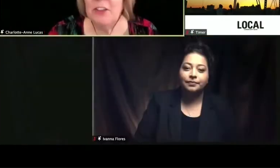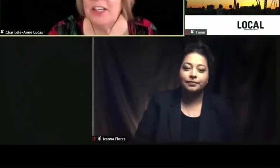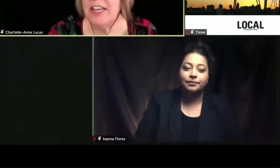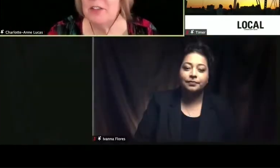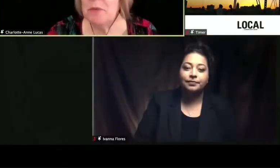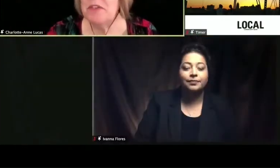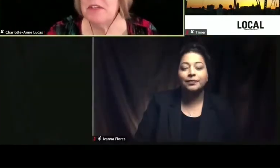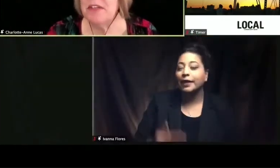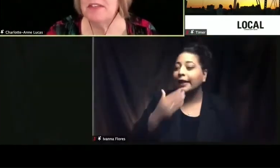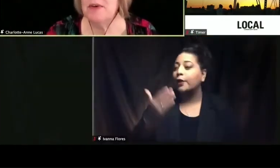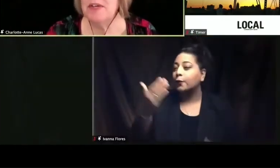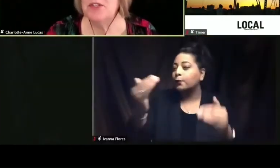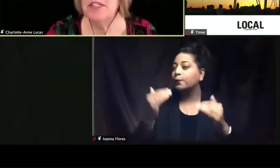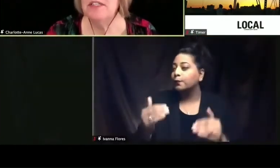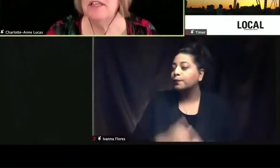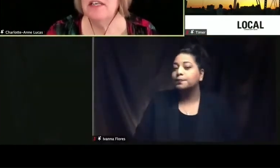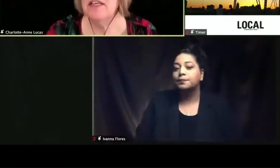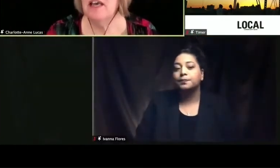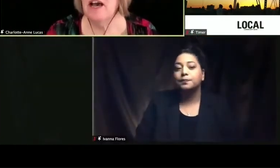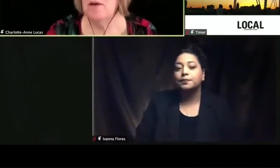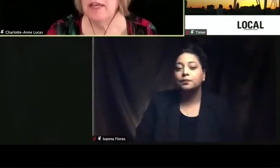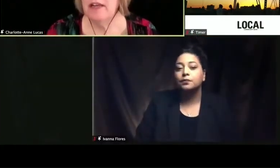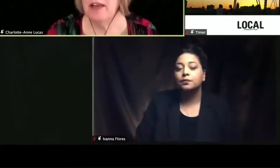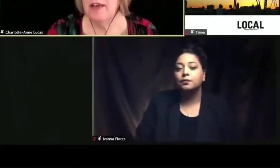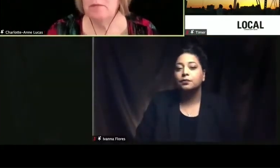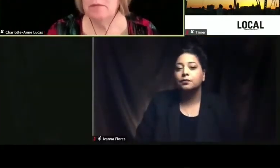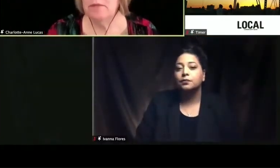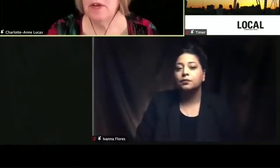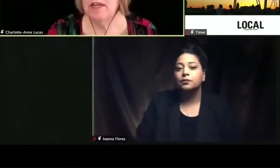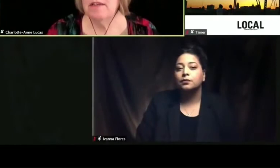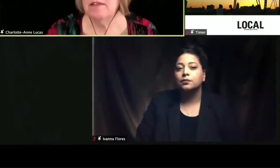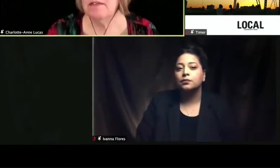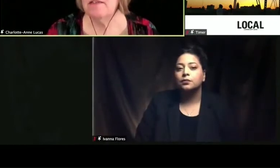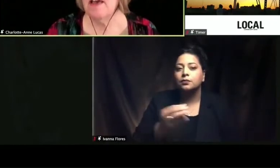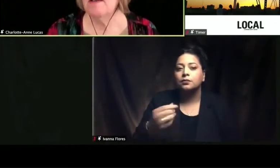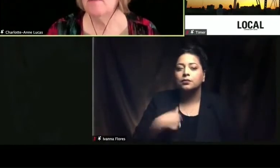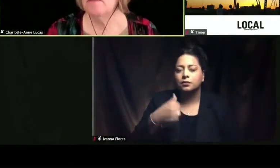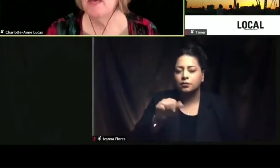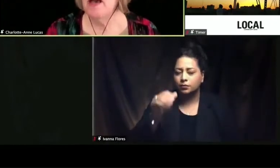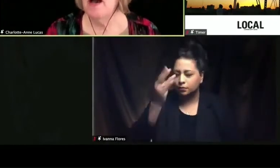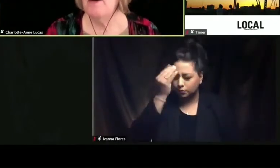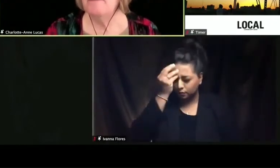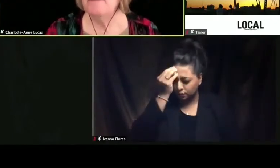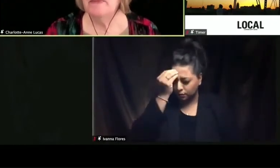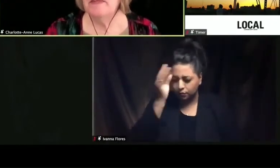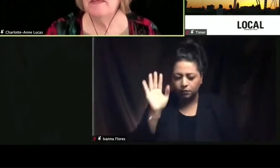Thank you. The next person on this question, and I am trying to listen to Adam,